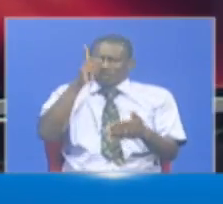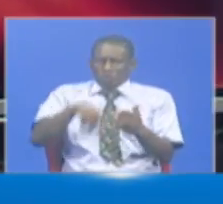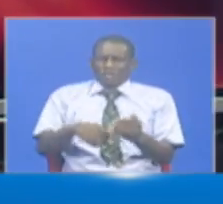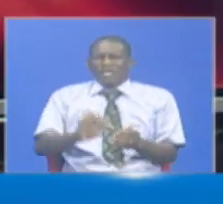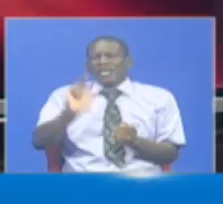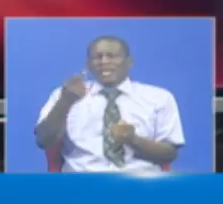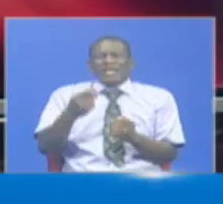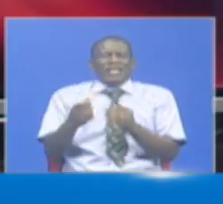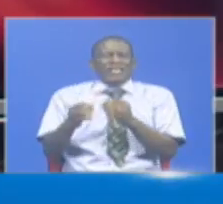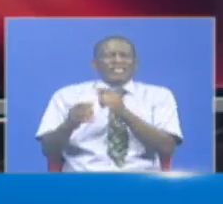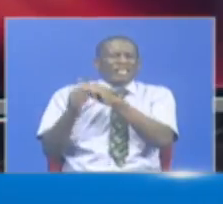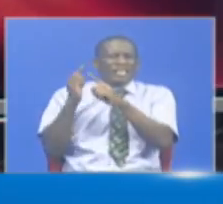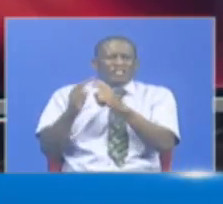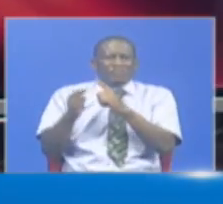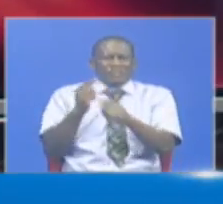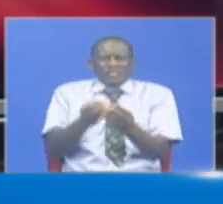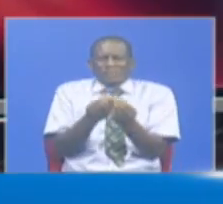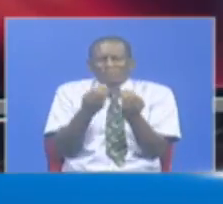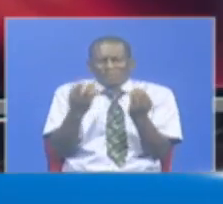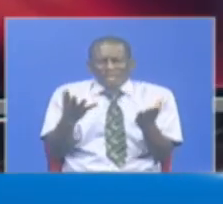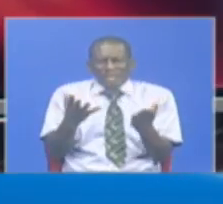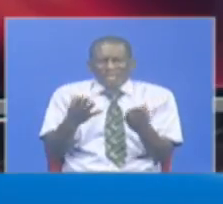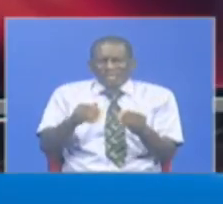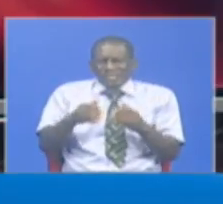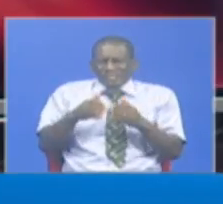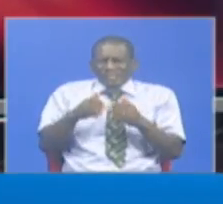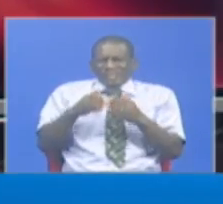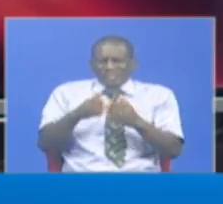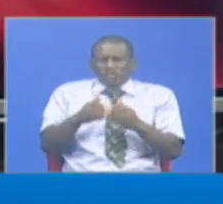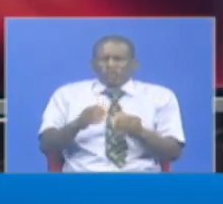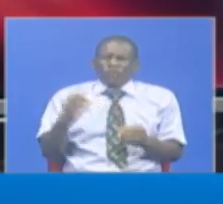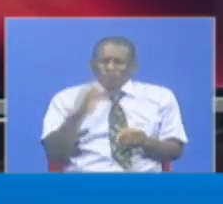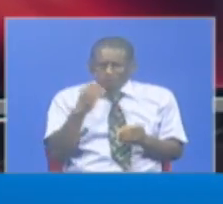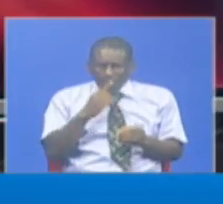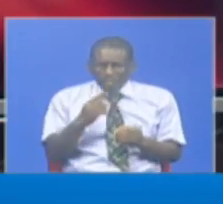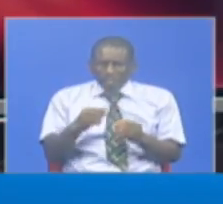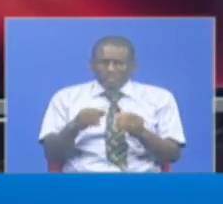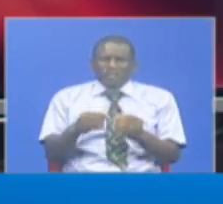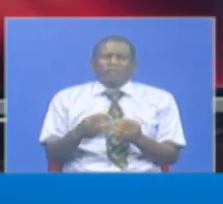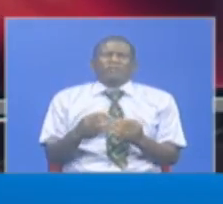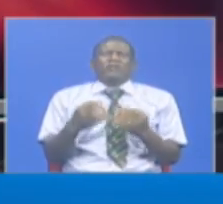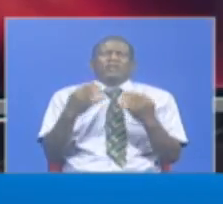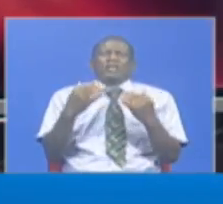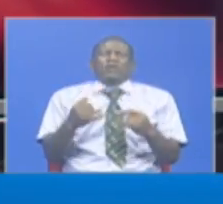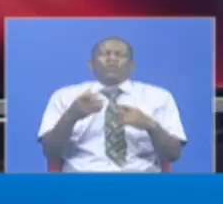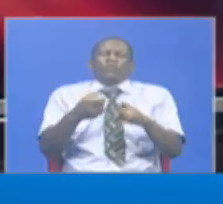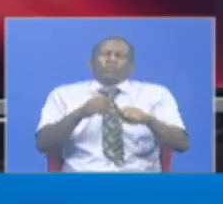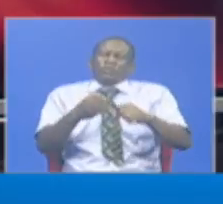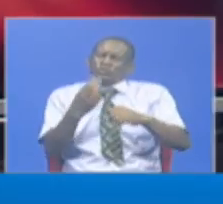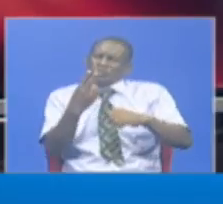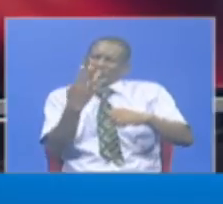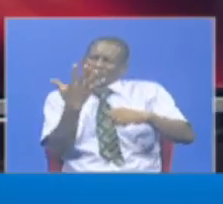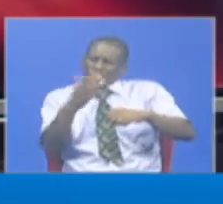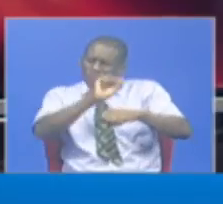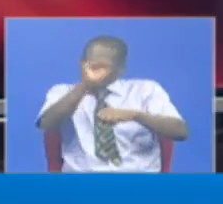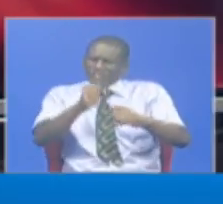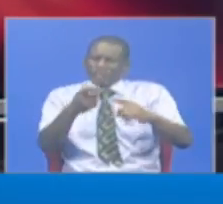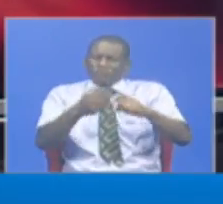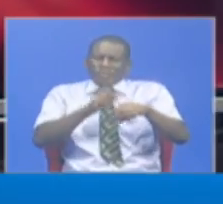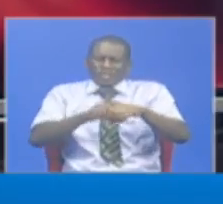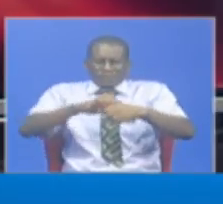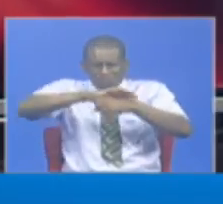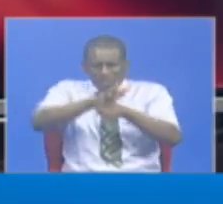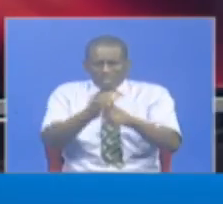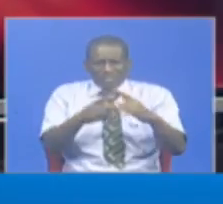in sexual offences, constituting 35.8% of recorded cases since the virus reached the country. The prevalence